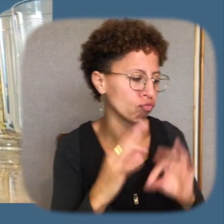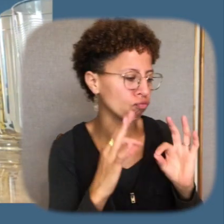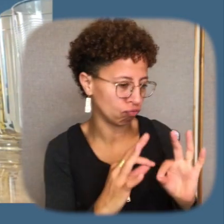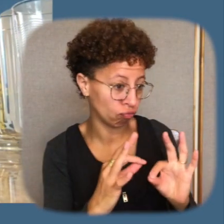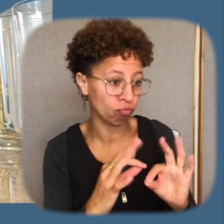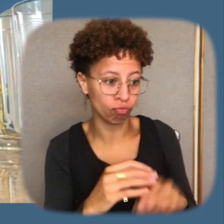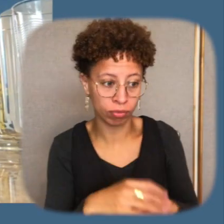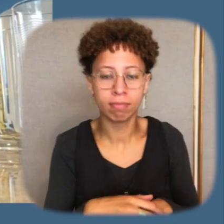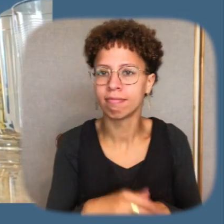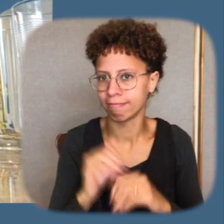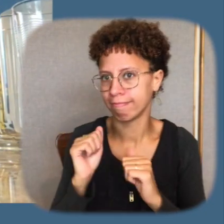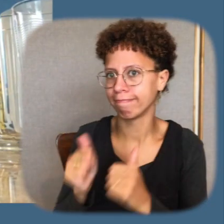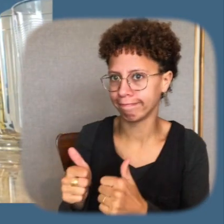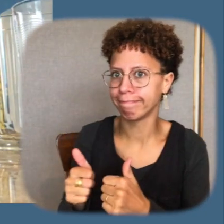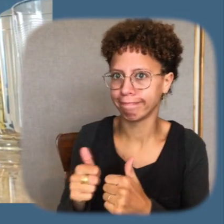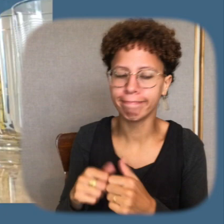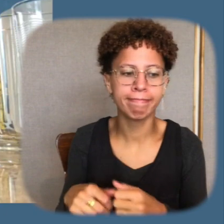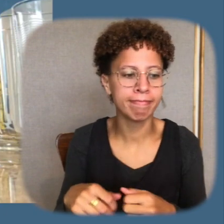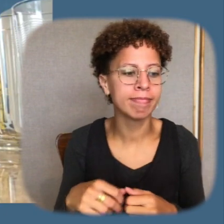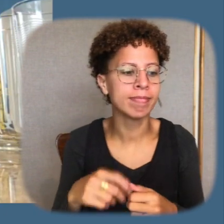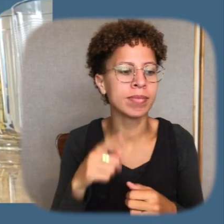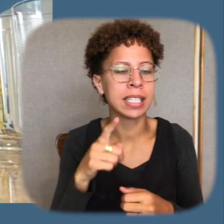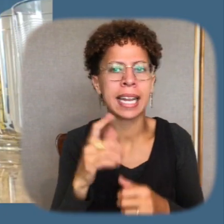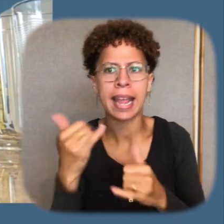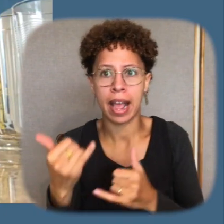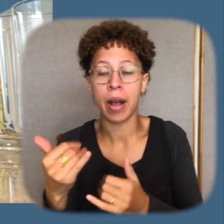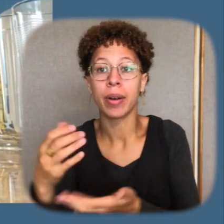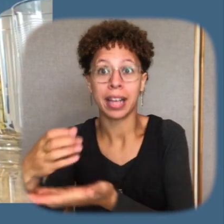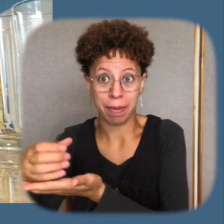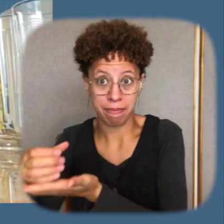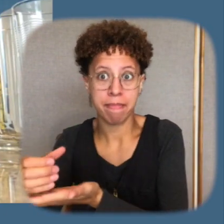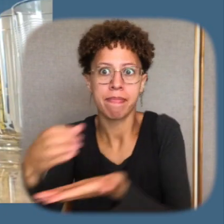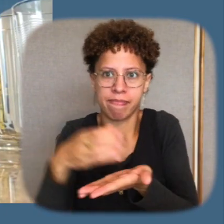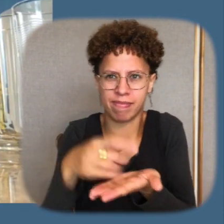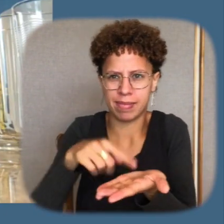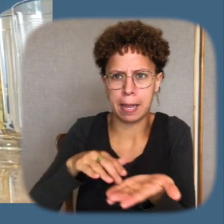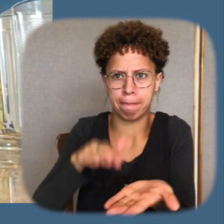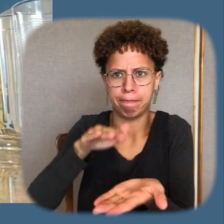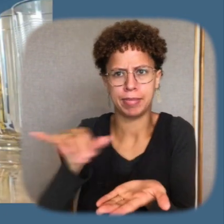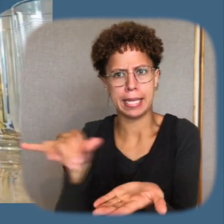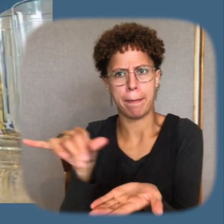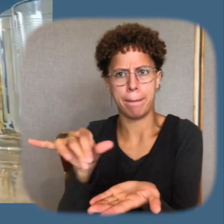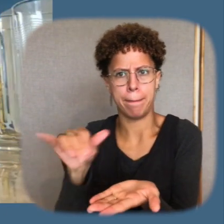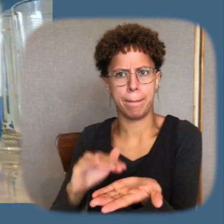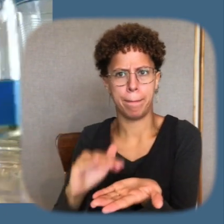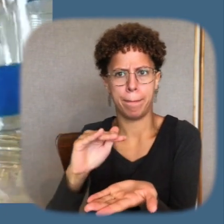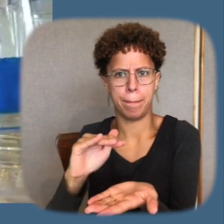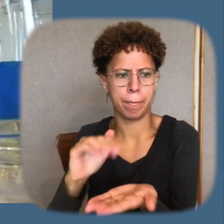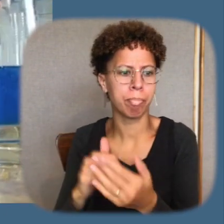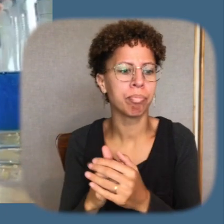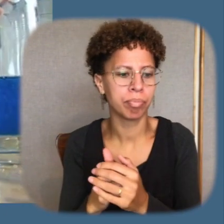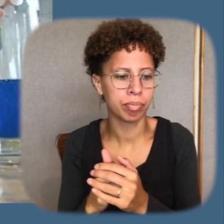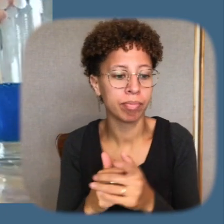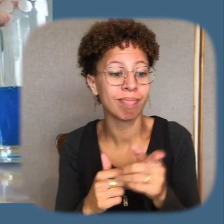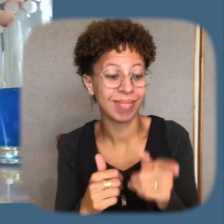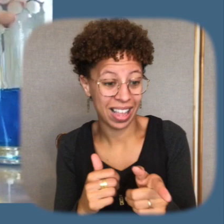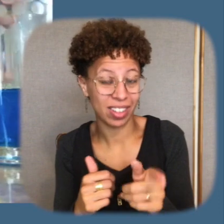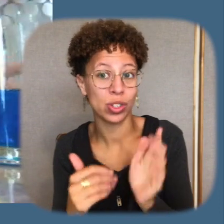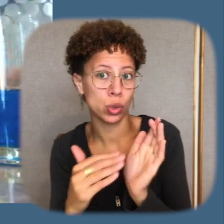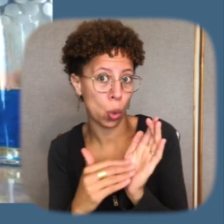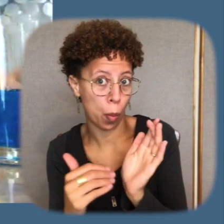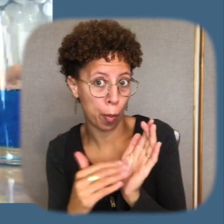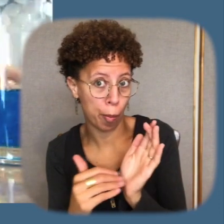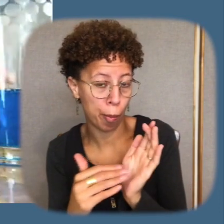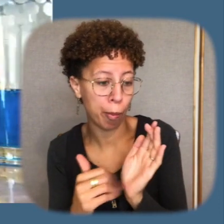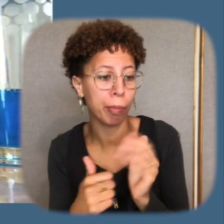good? Yeah. So try to fill up the other cups with about the same amount of liquid. So here's the dish soap cup.